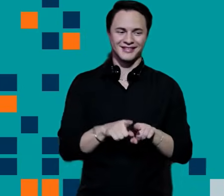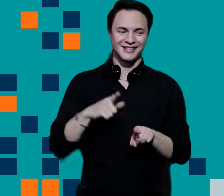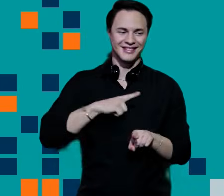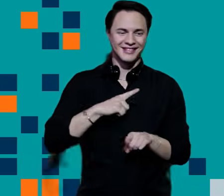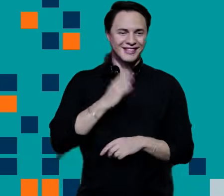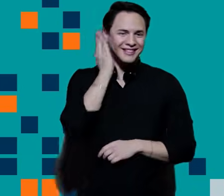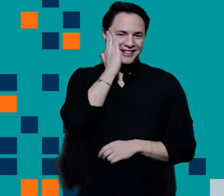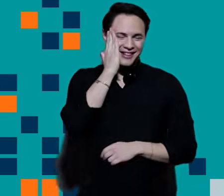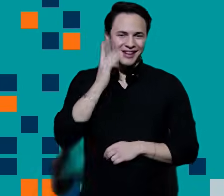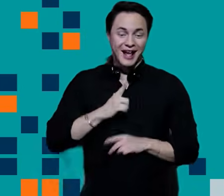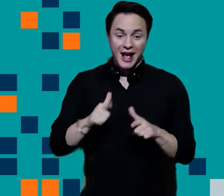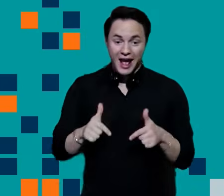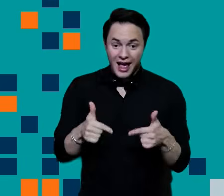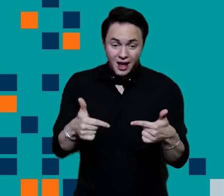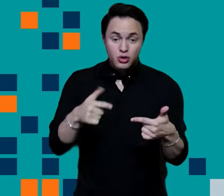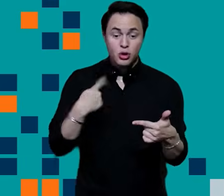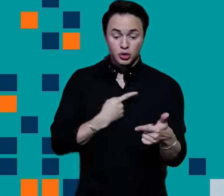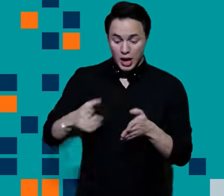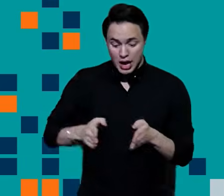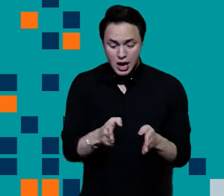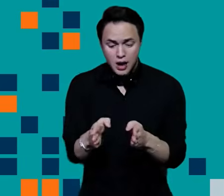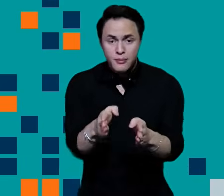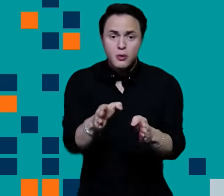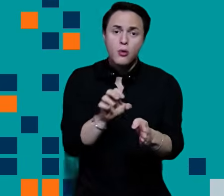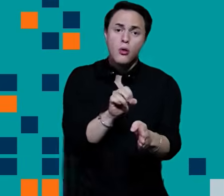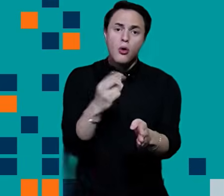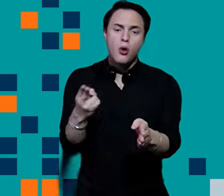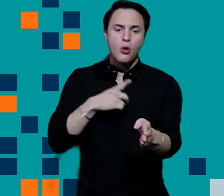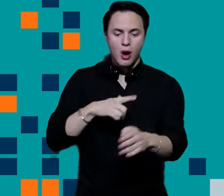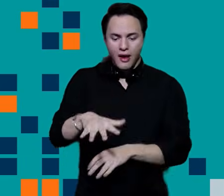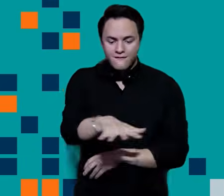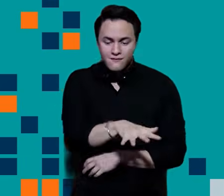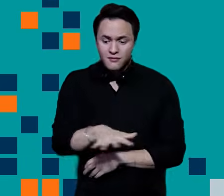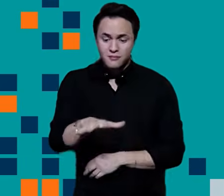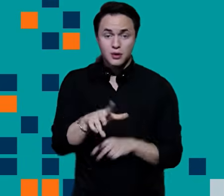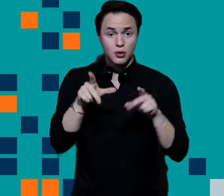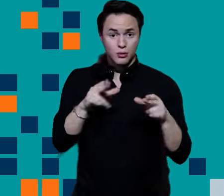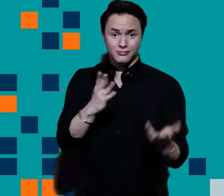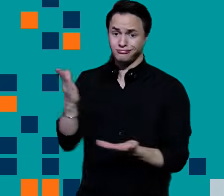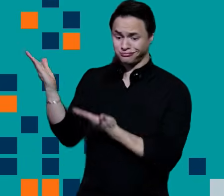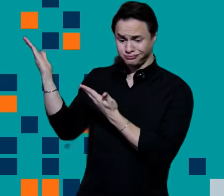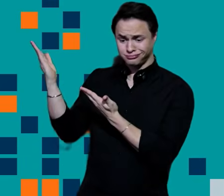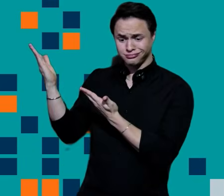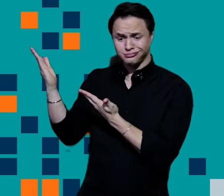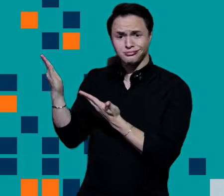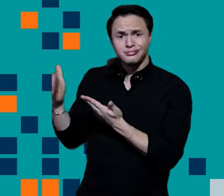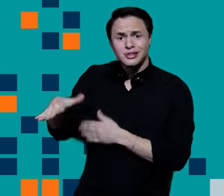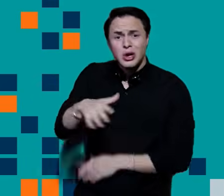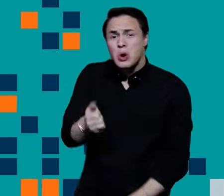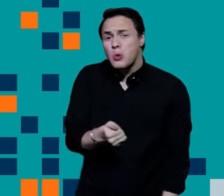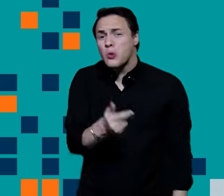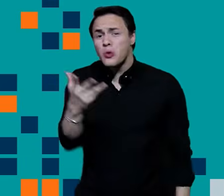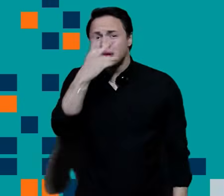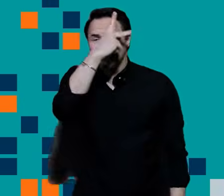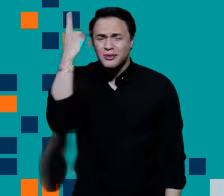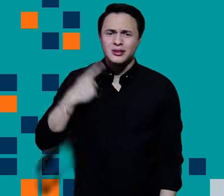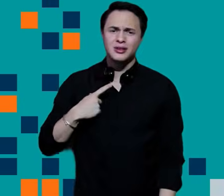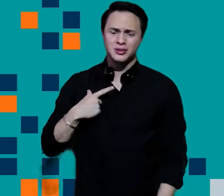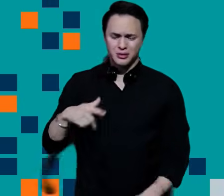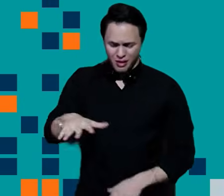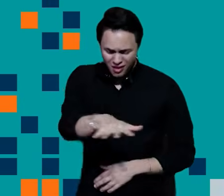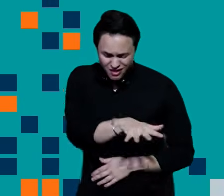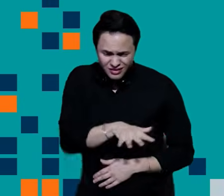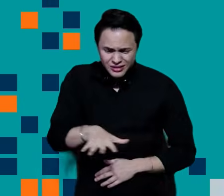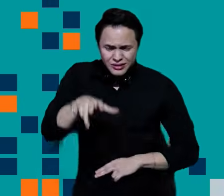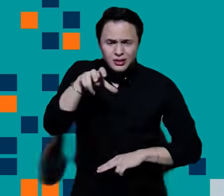help us on our journey? Or specifically environments like this, the cubicles. How many people have worked in environments such